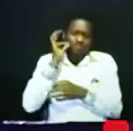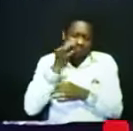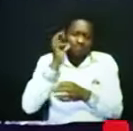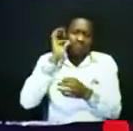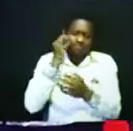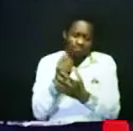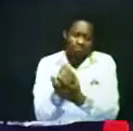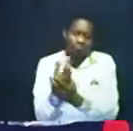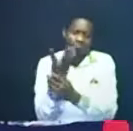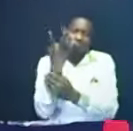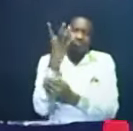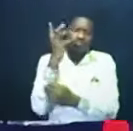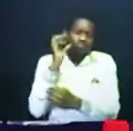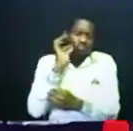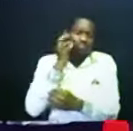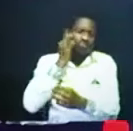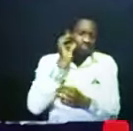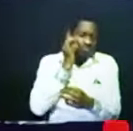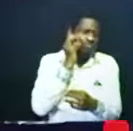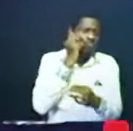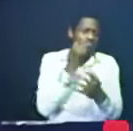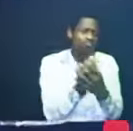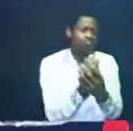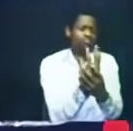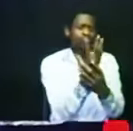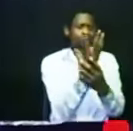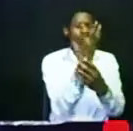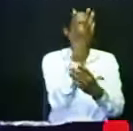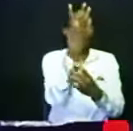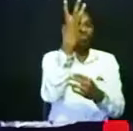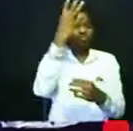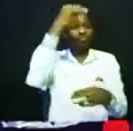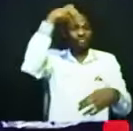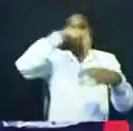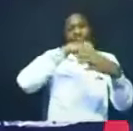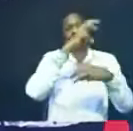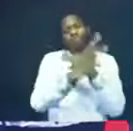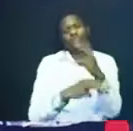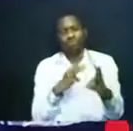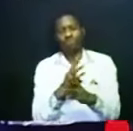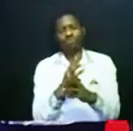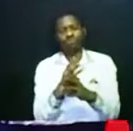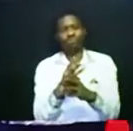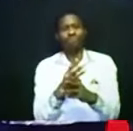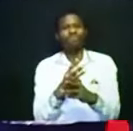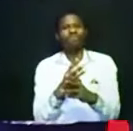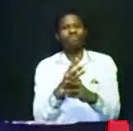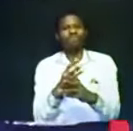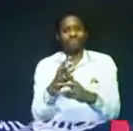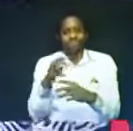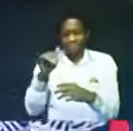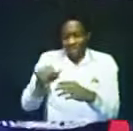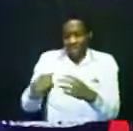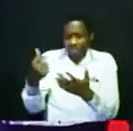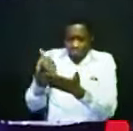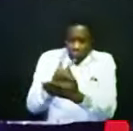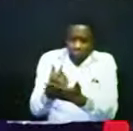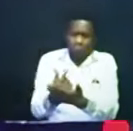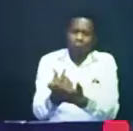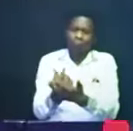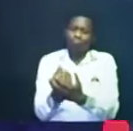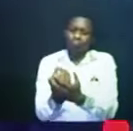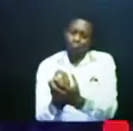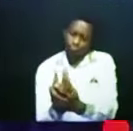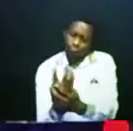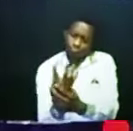growing throughout the world. Sara so na ereso aba akoso enyini ewumum. In